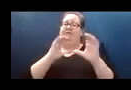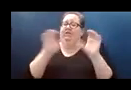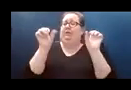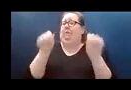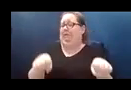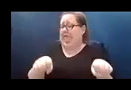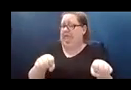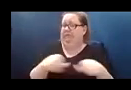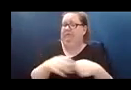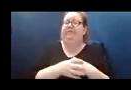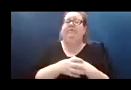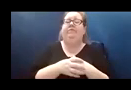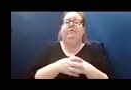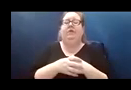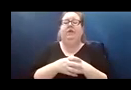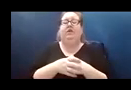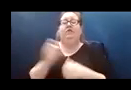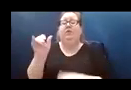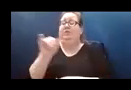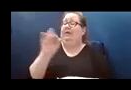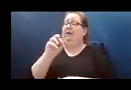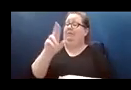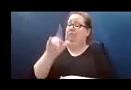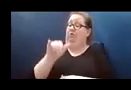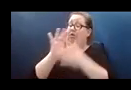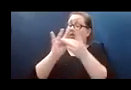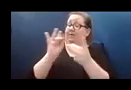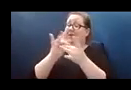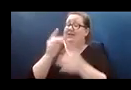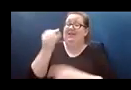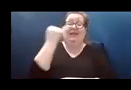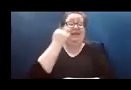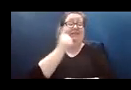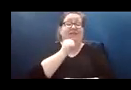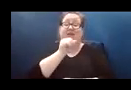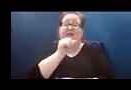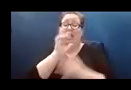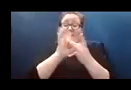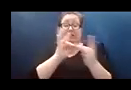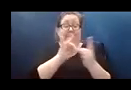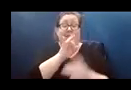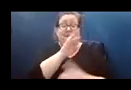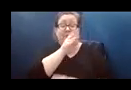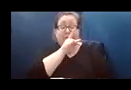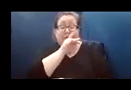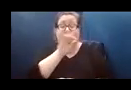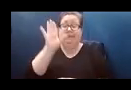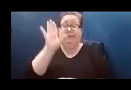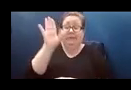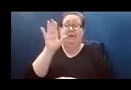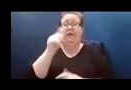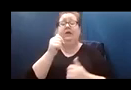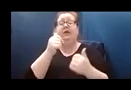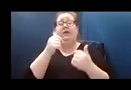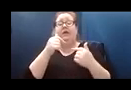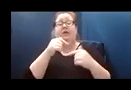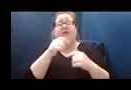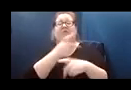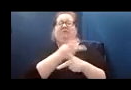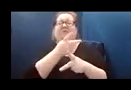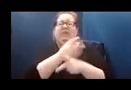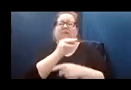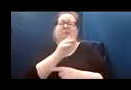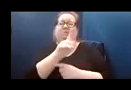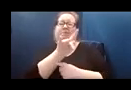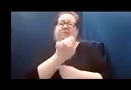possible too. So as Carly said, if you're not speaking, urge you to remain on mute in case there's any background noise